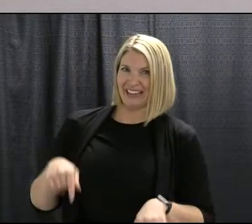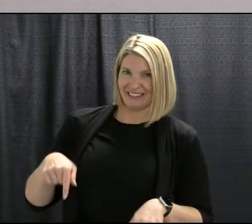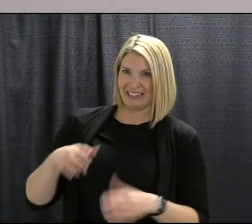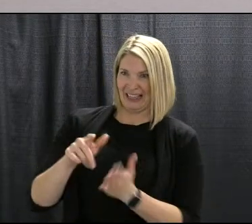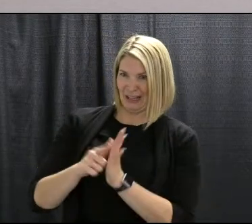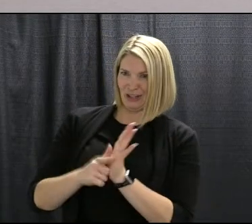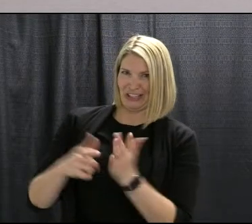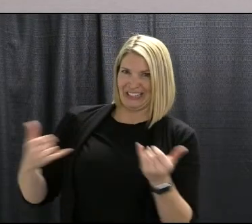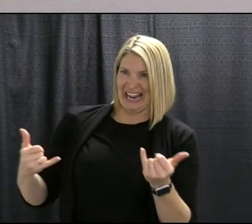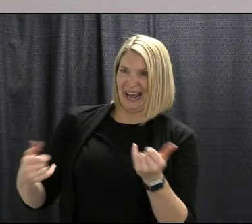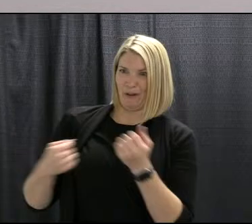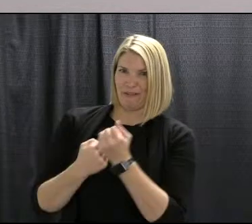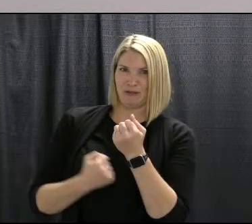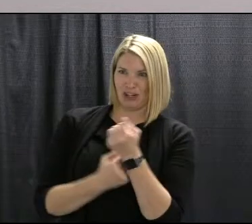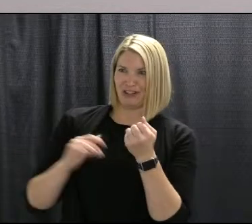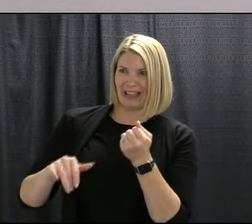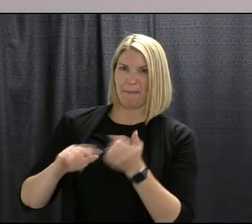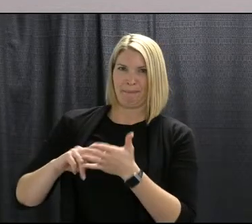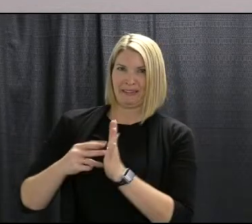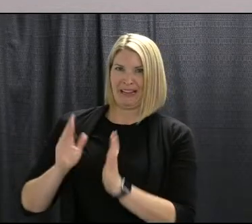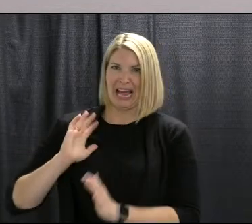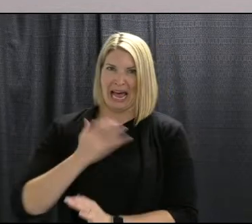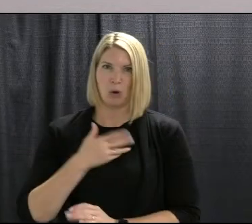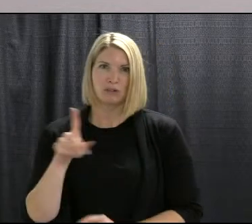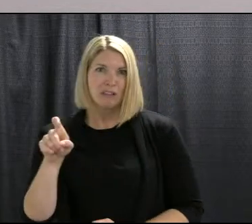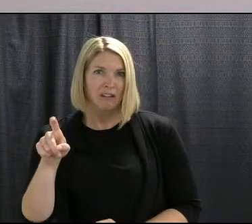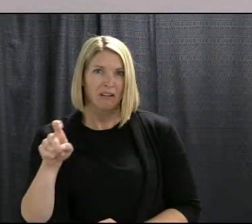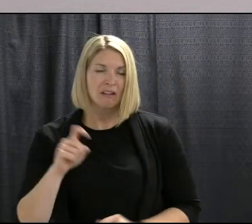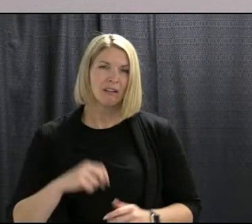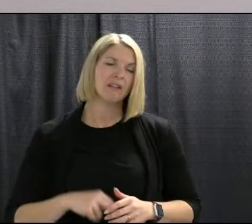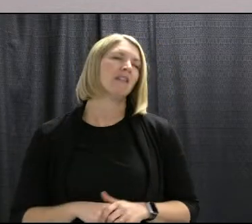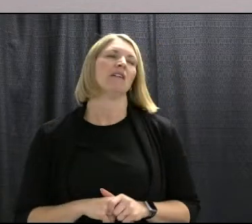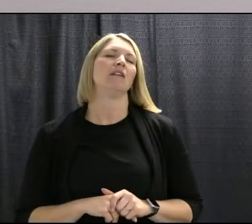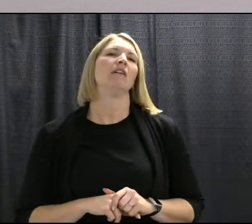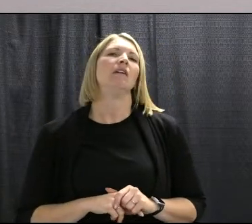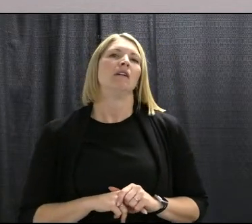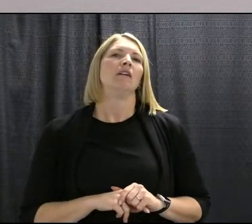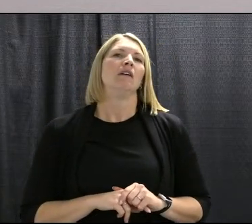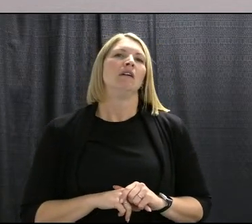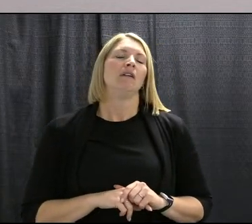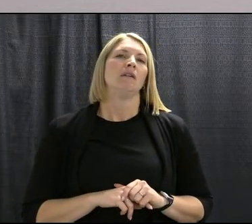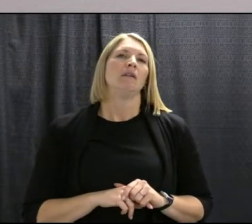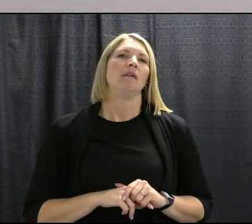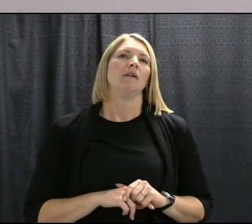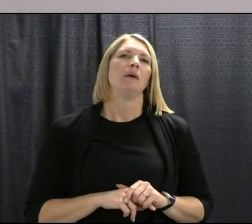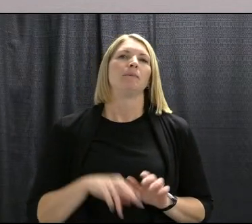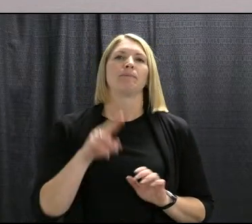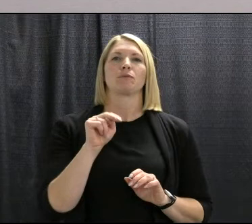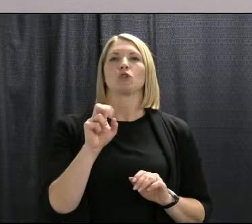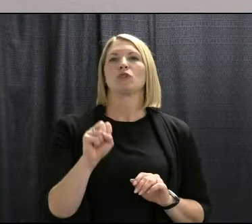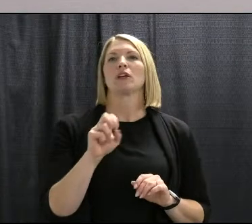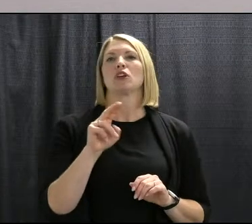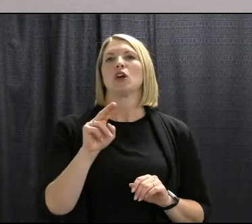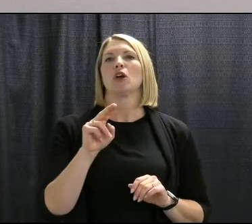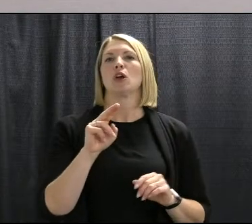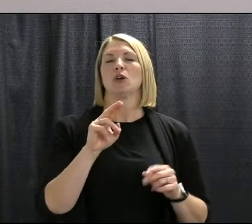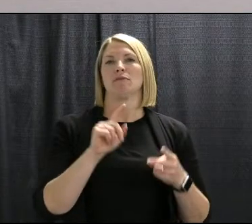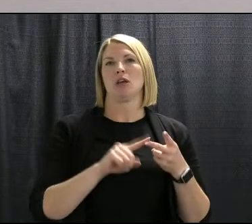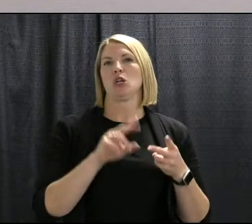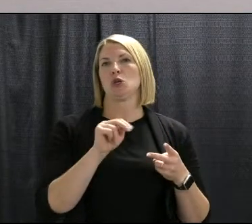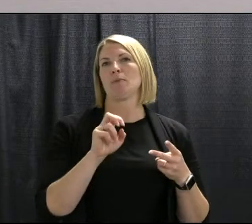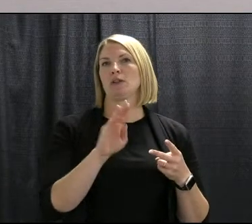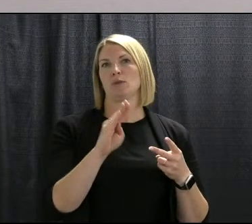too, Quebec and Ontario, if I'm not mistaken, they are the only provinces to have private sector pay equity in the private sector, both public and